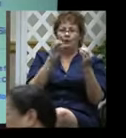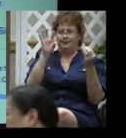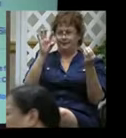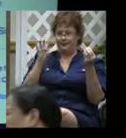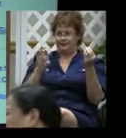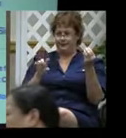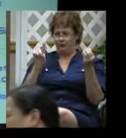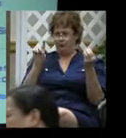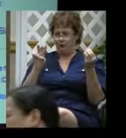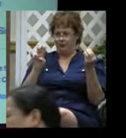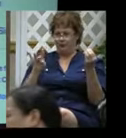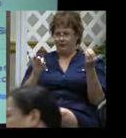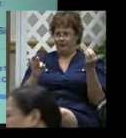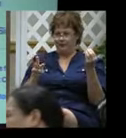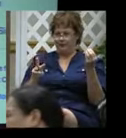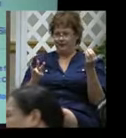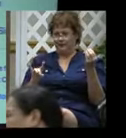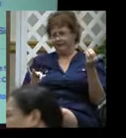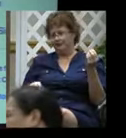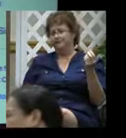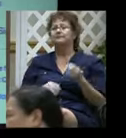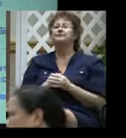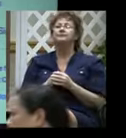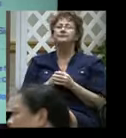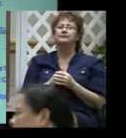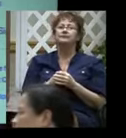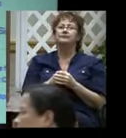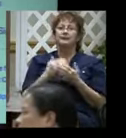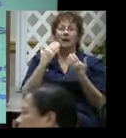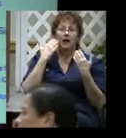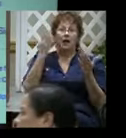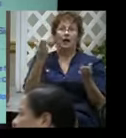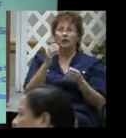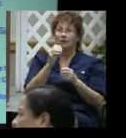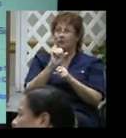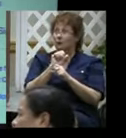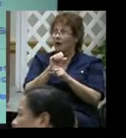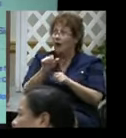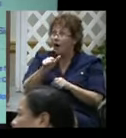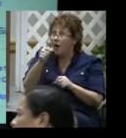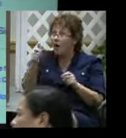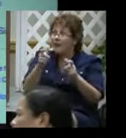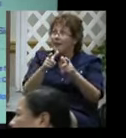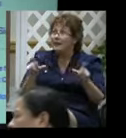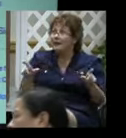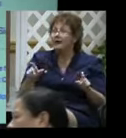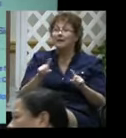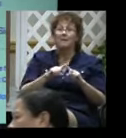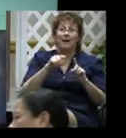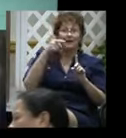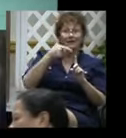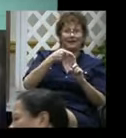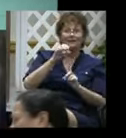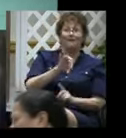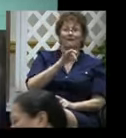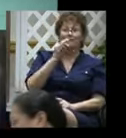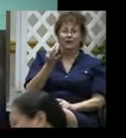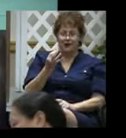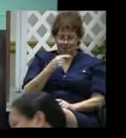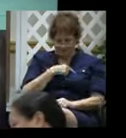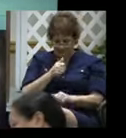2, 3, 4, 5, 6, 7, 8, 9. I don't know if that would work in some other languages, but luckily in French, we had